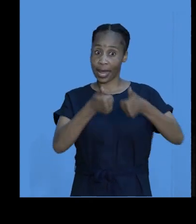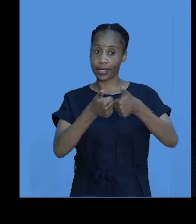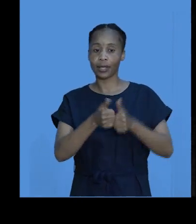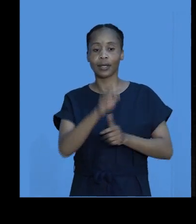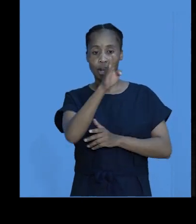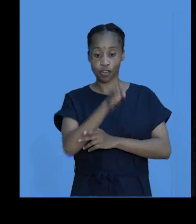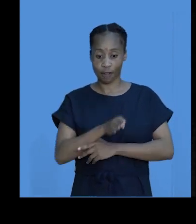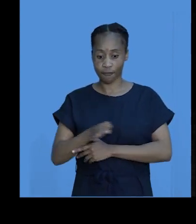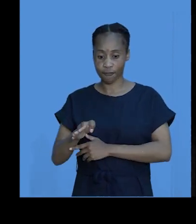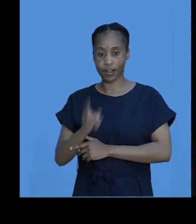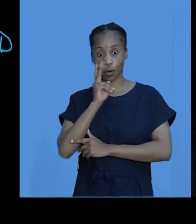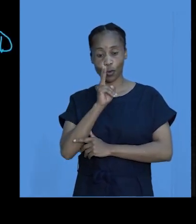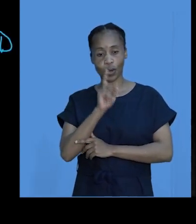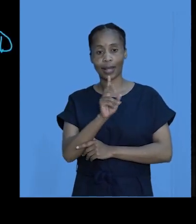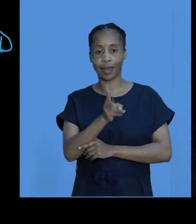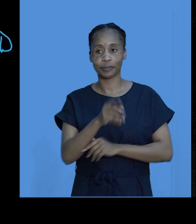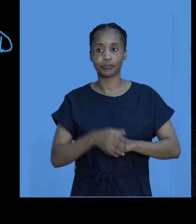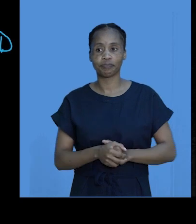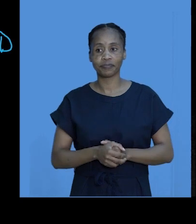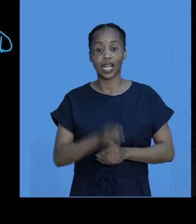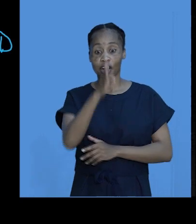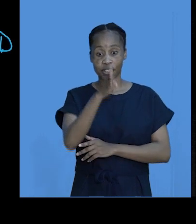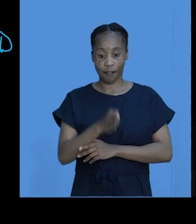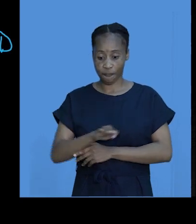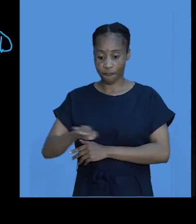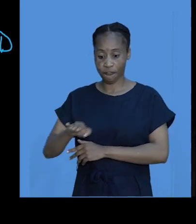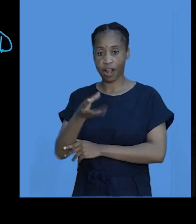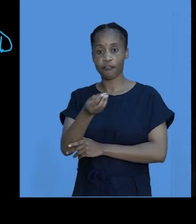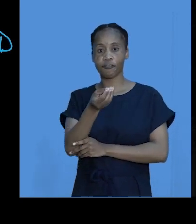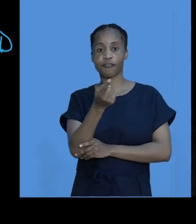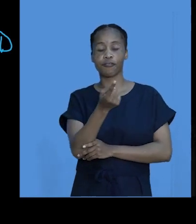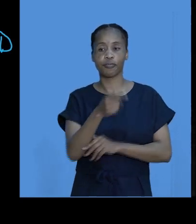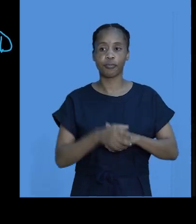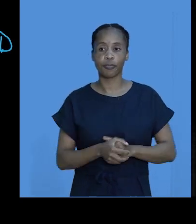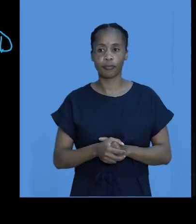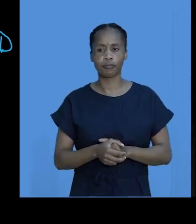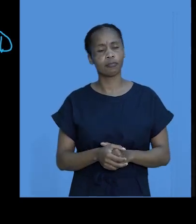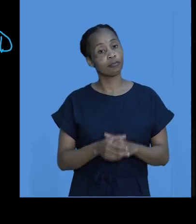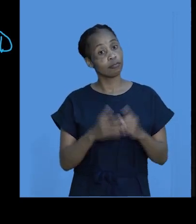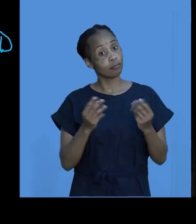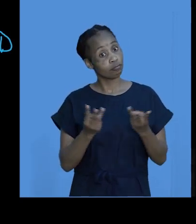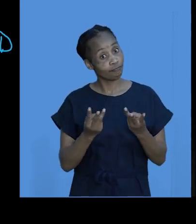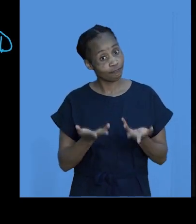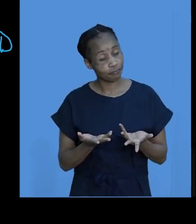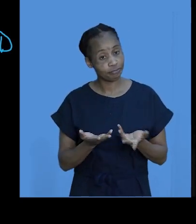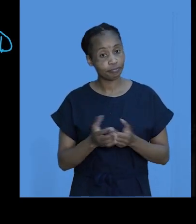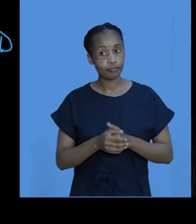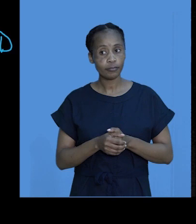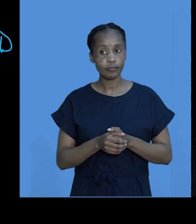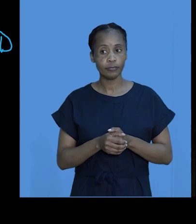and look at the graph one more time. There is our graph there. Right. Guys, because